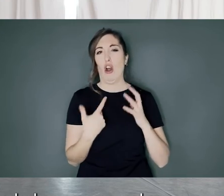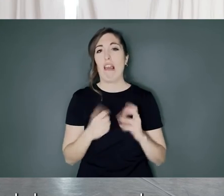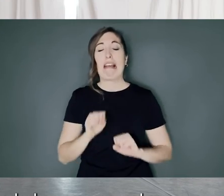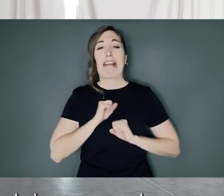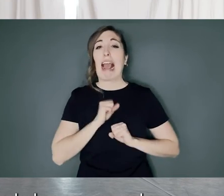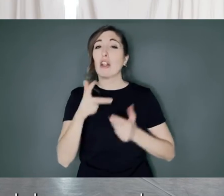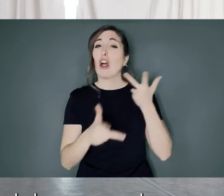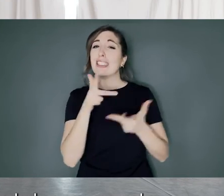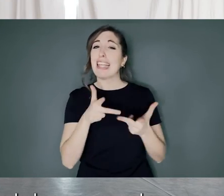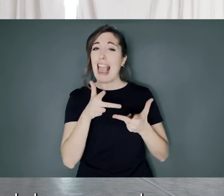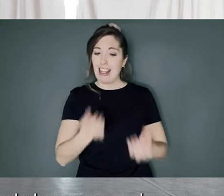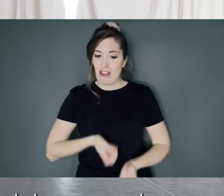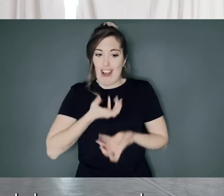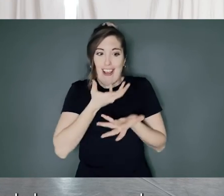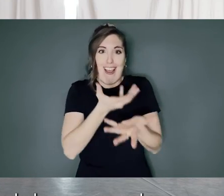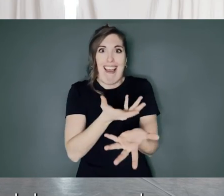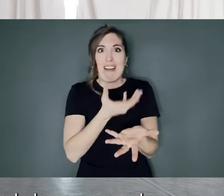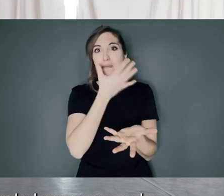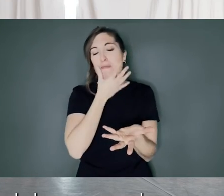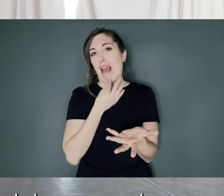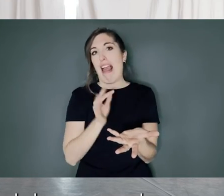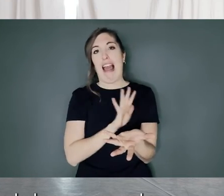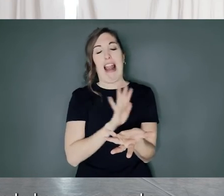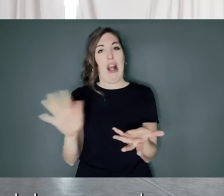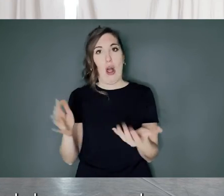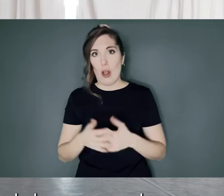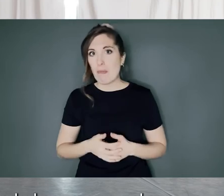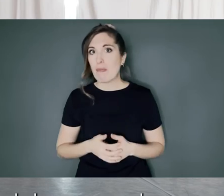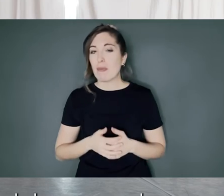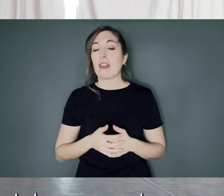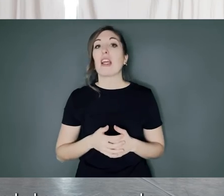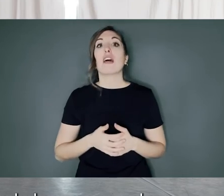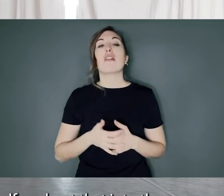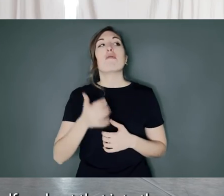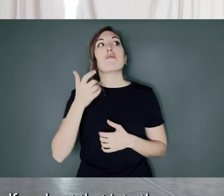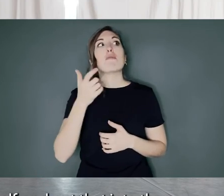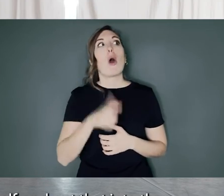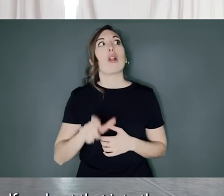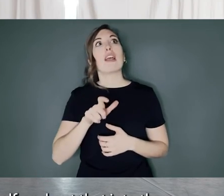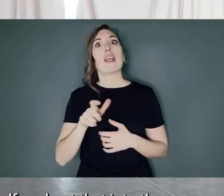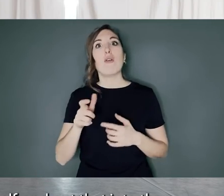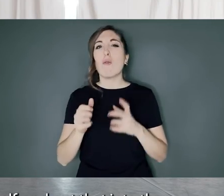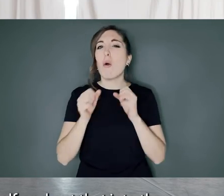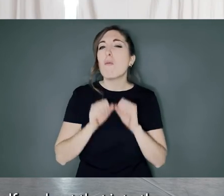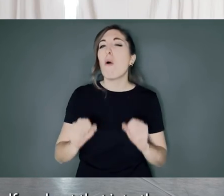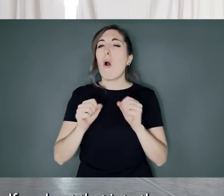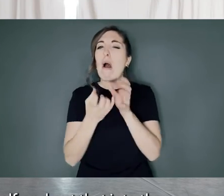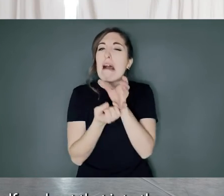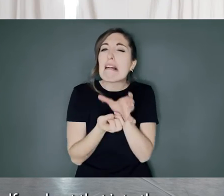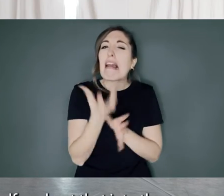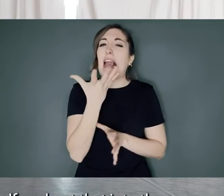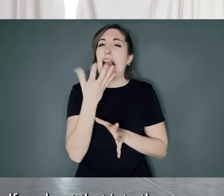system. But for me, I think it's really beautiful when we make something